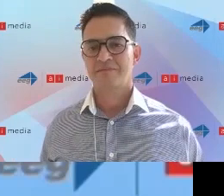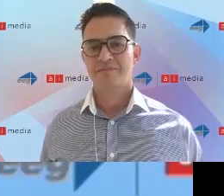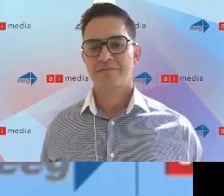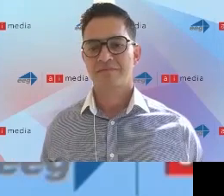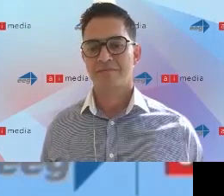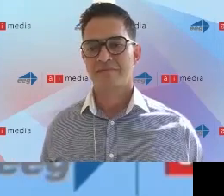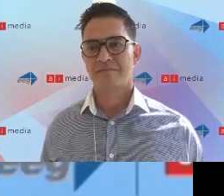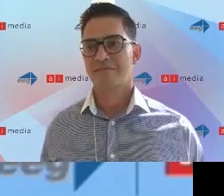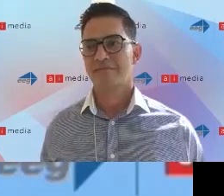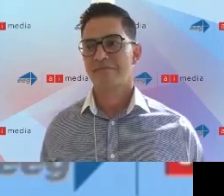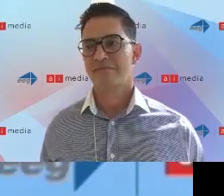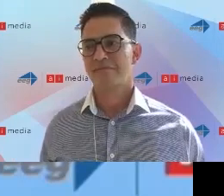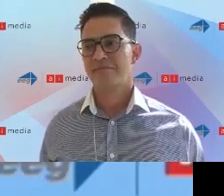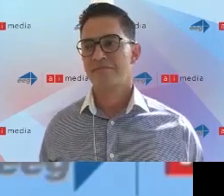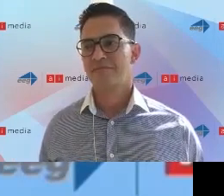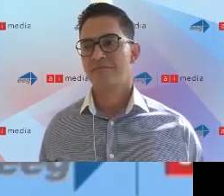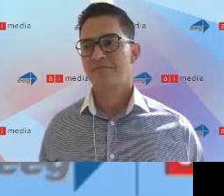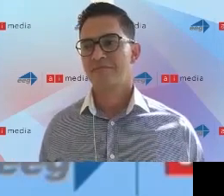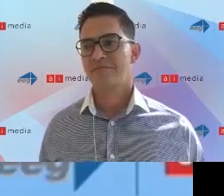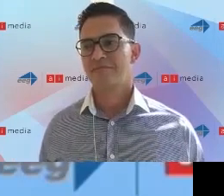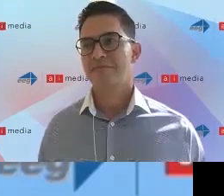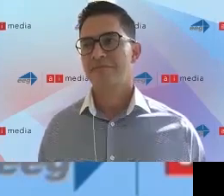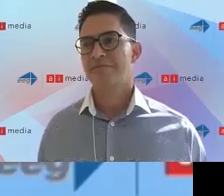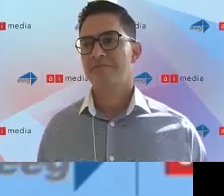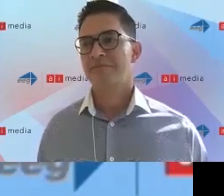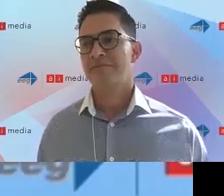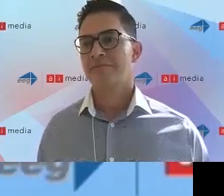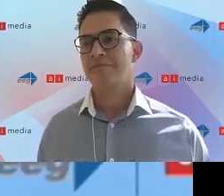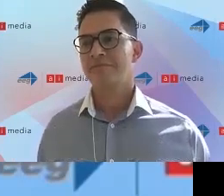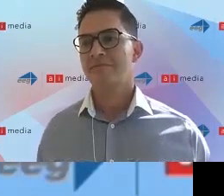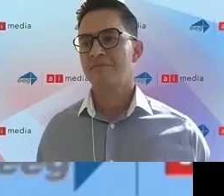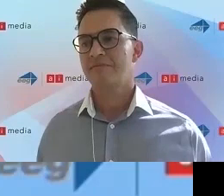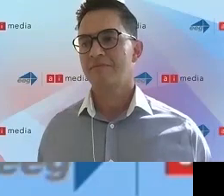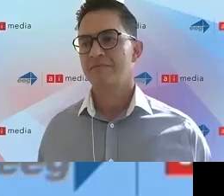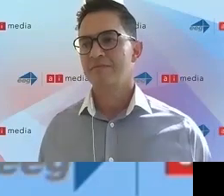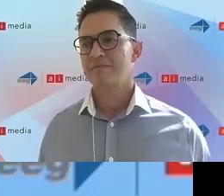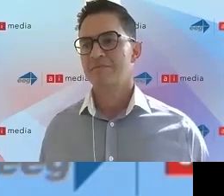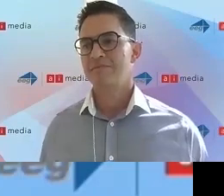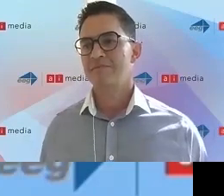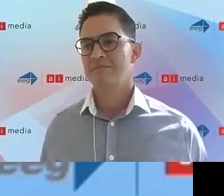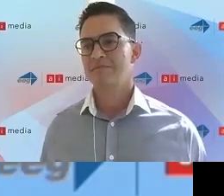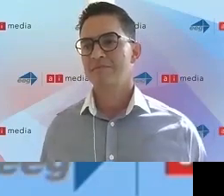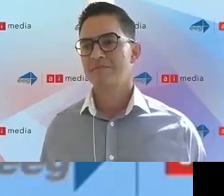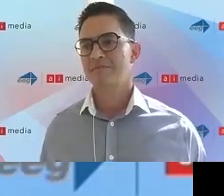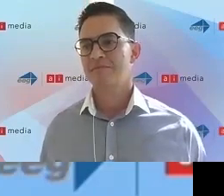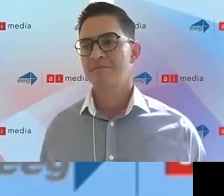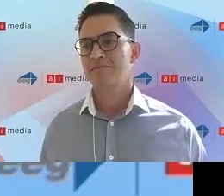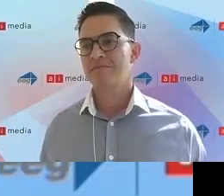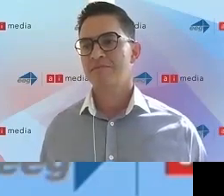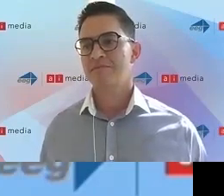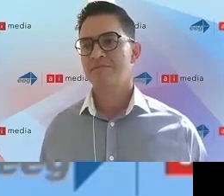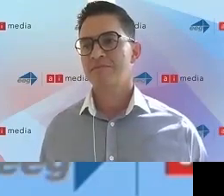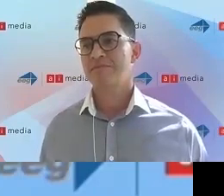my team grow from 4 to over 20. At the same time, our user base has increased from about 300 to over